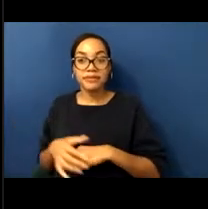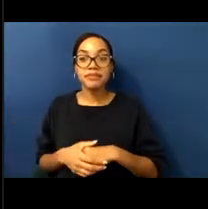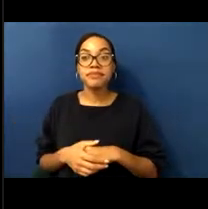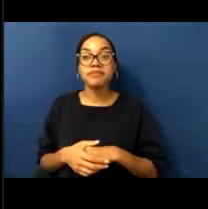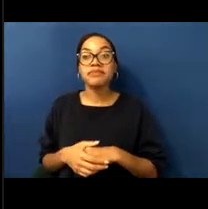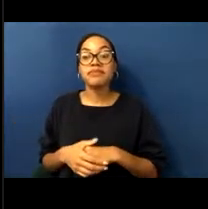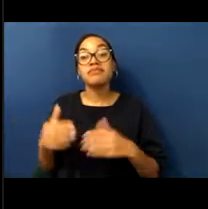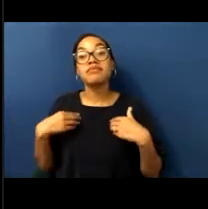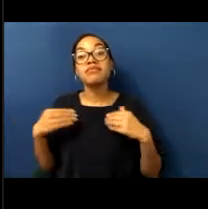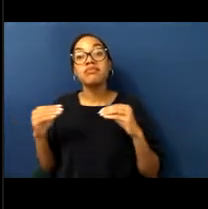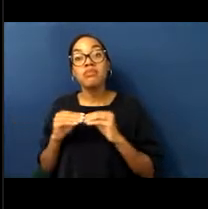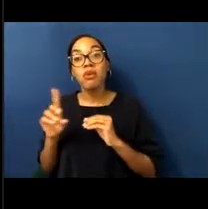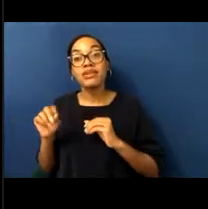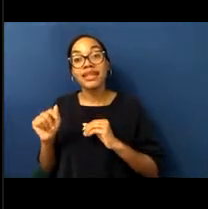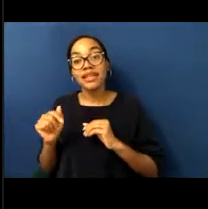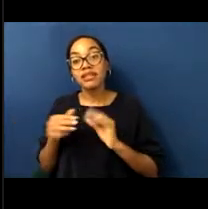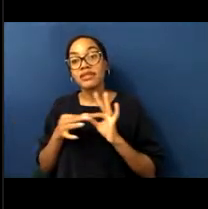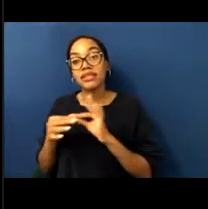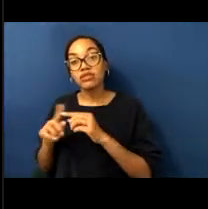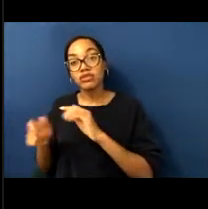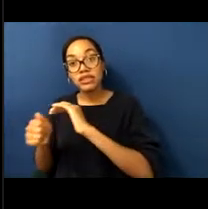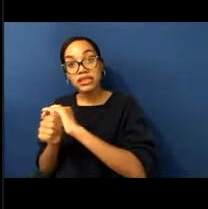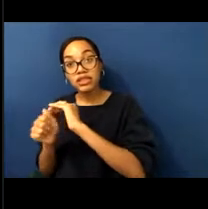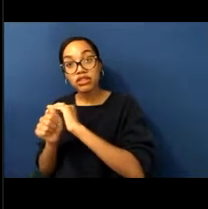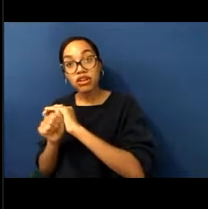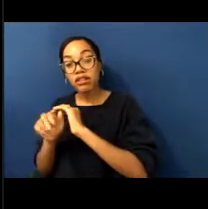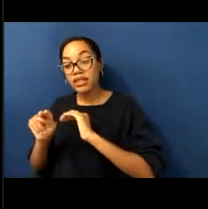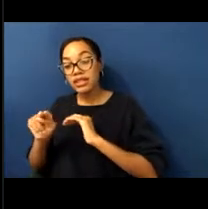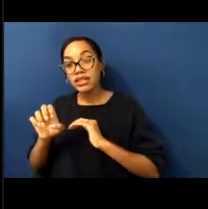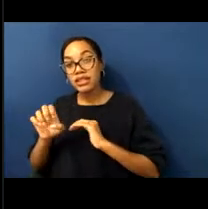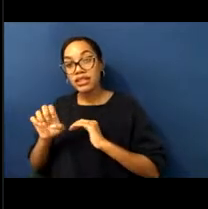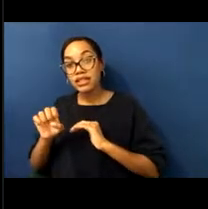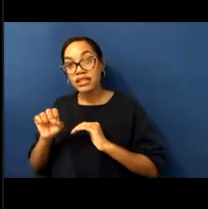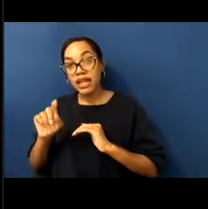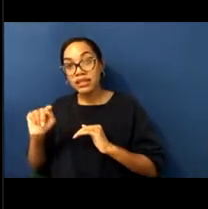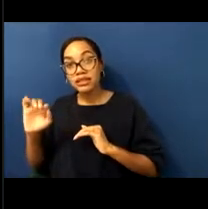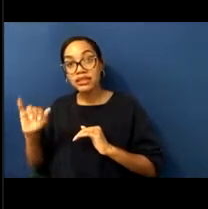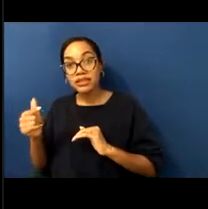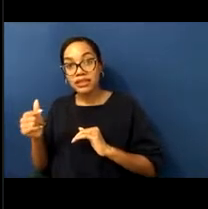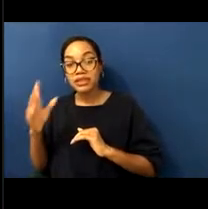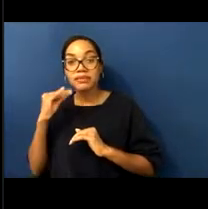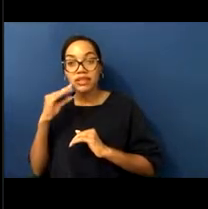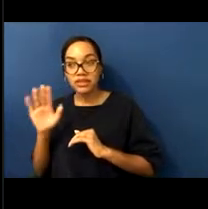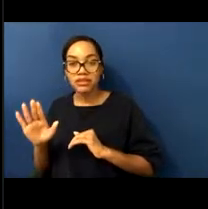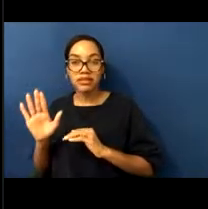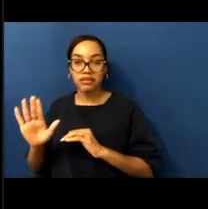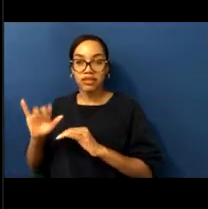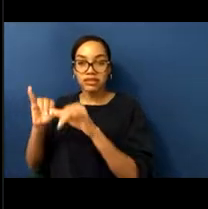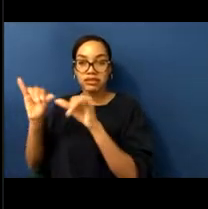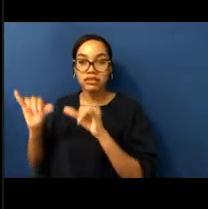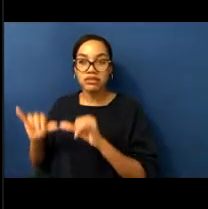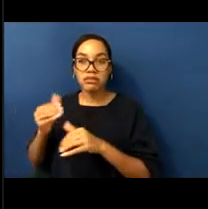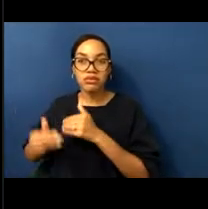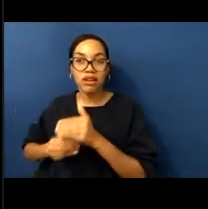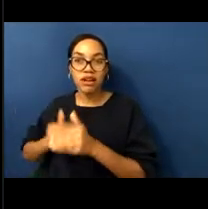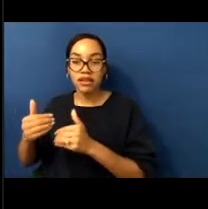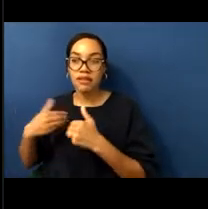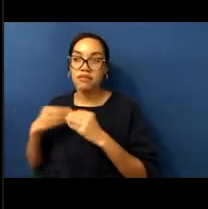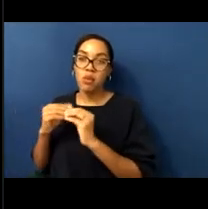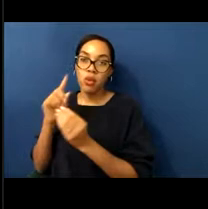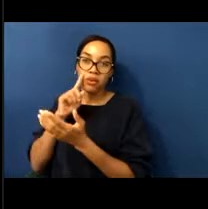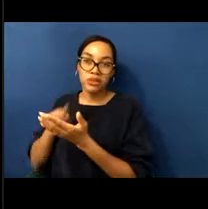sea turtle nesting and their egg ecology, their nesting ecology, than we do for fish, because fish live